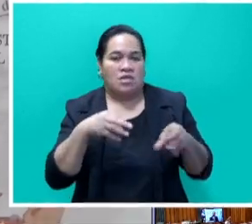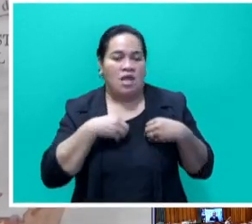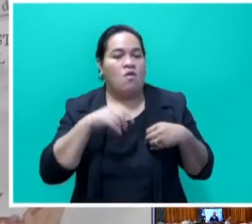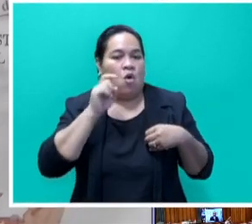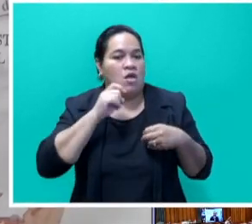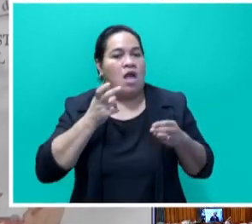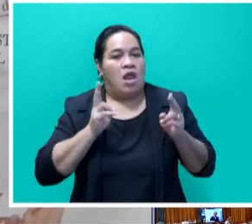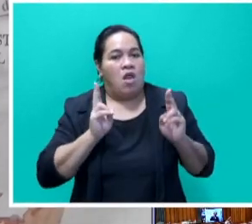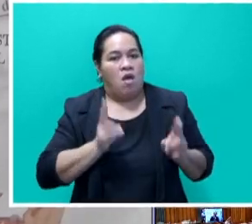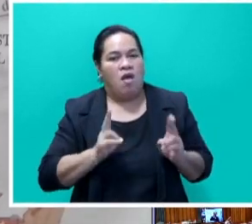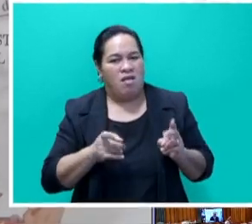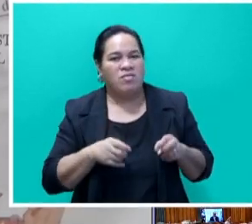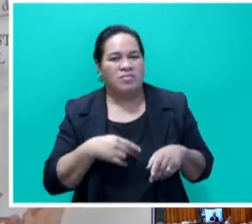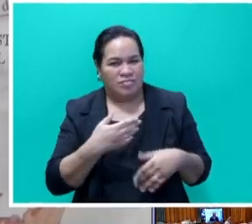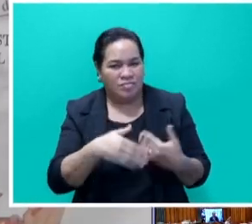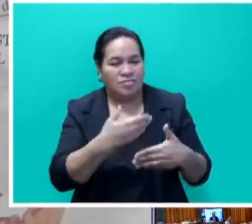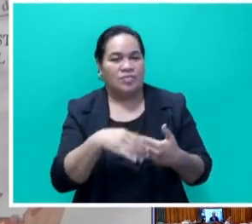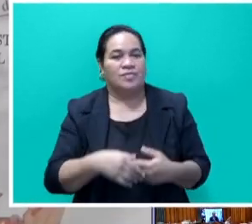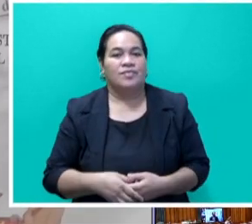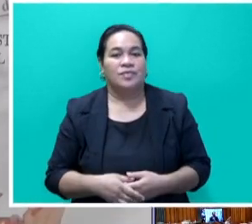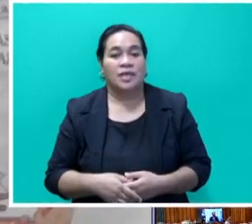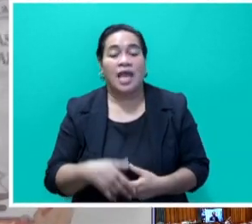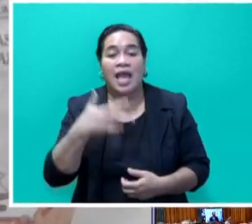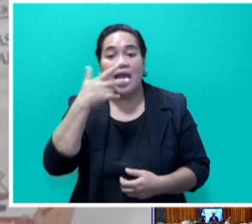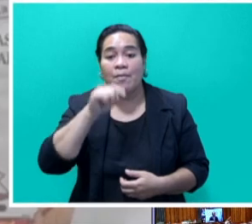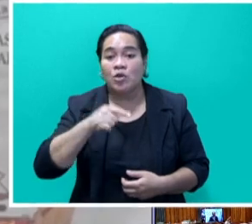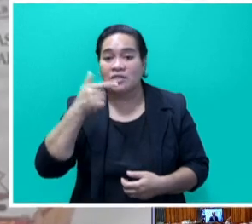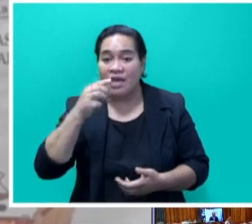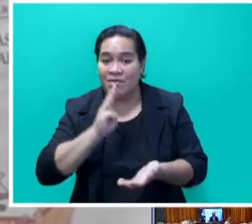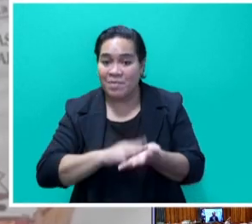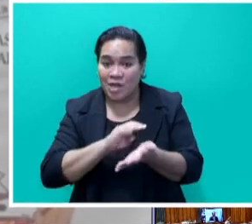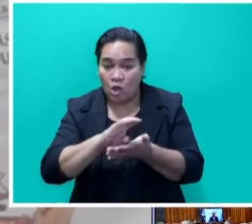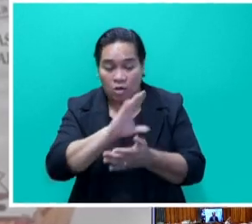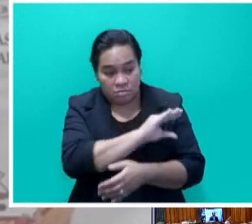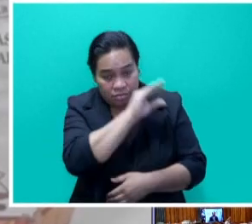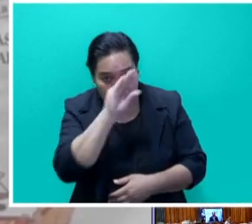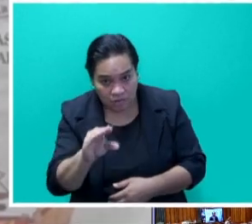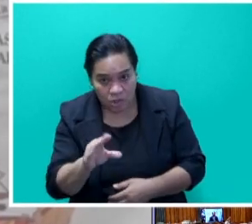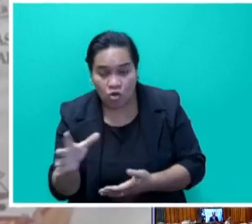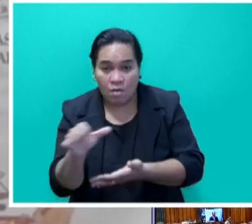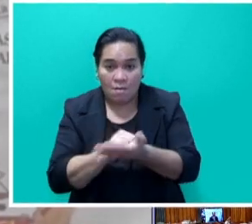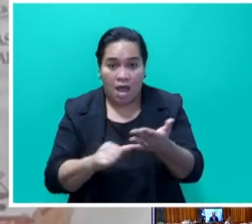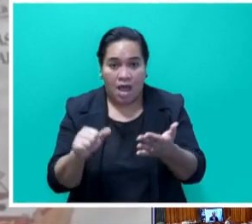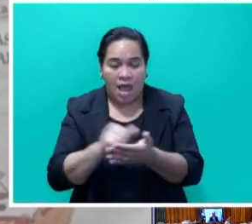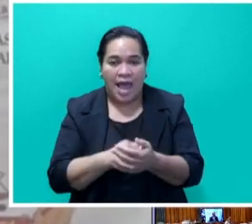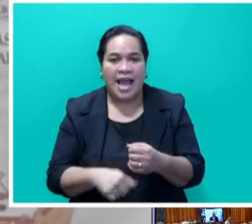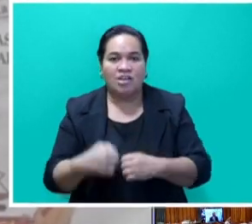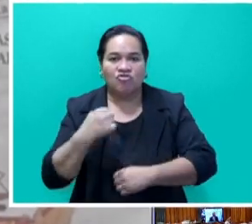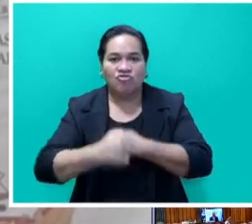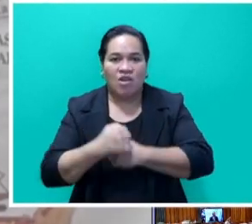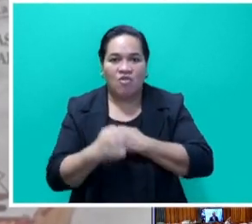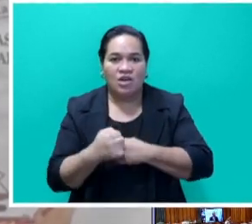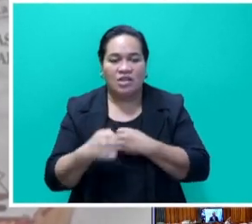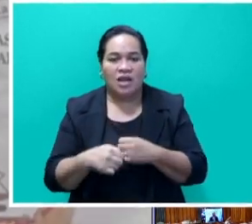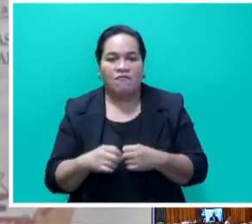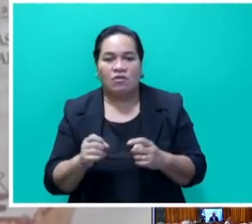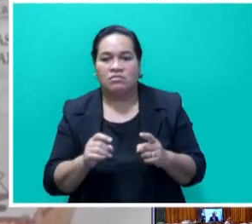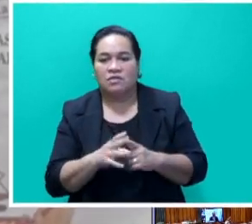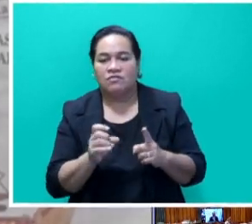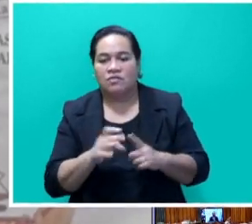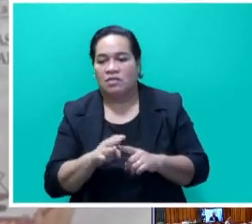supply. $8.7 million has been received for the purchase of new backup generators for crucial sites across our